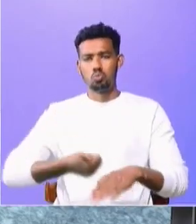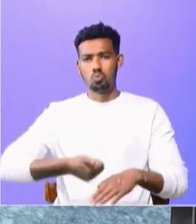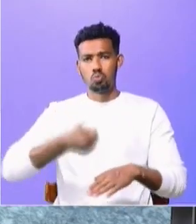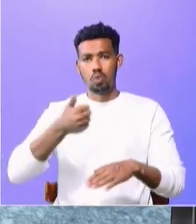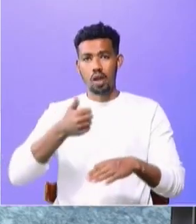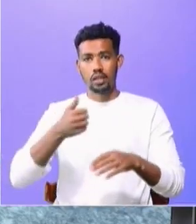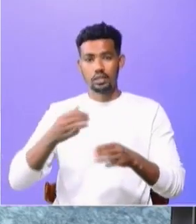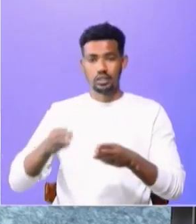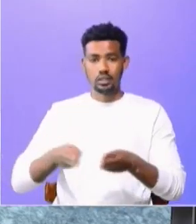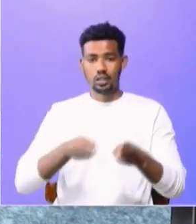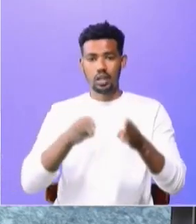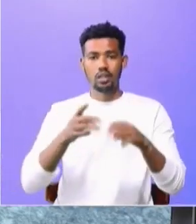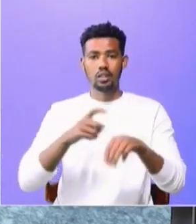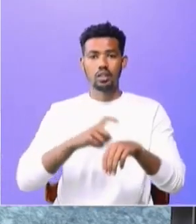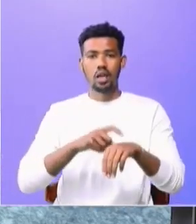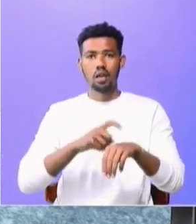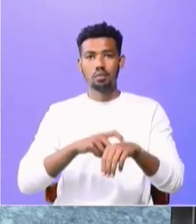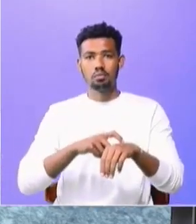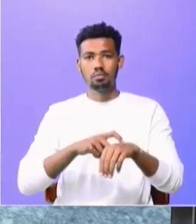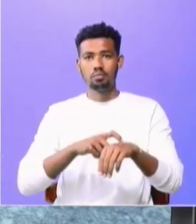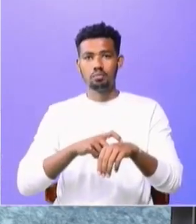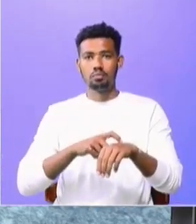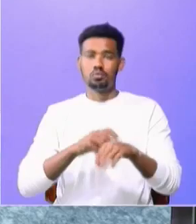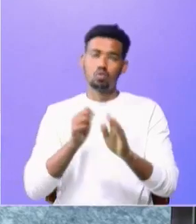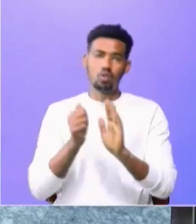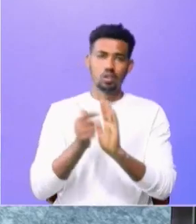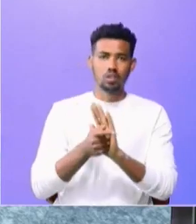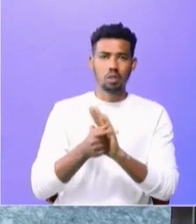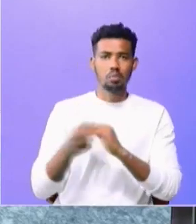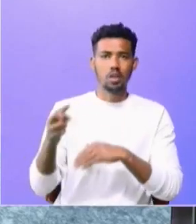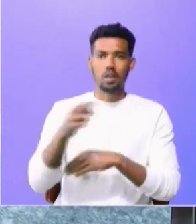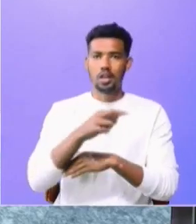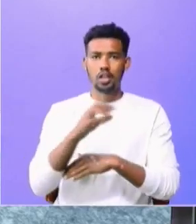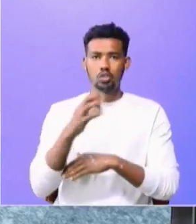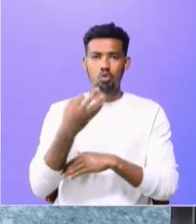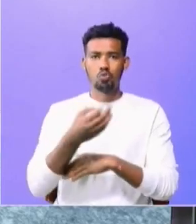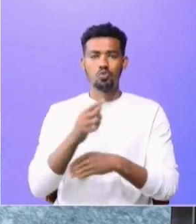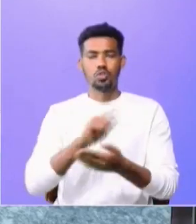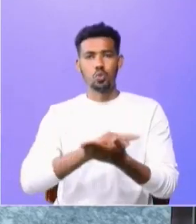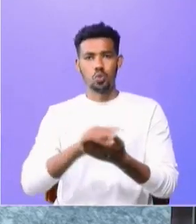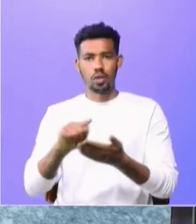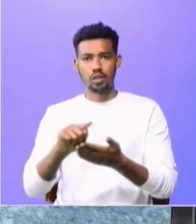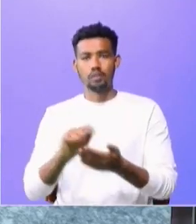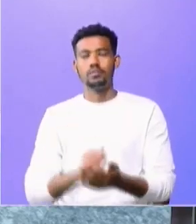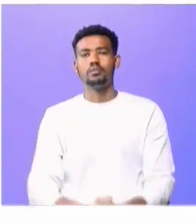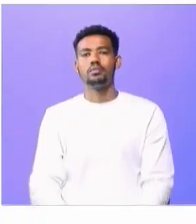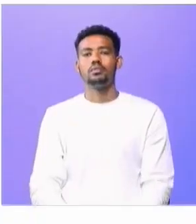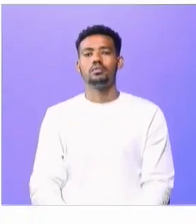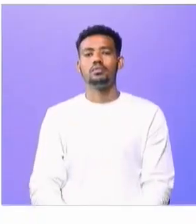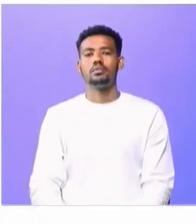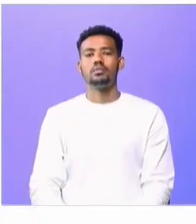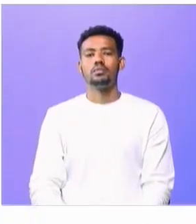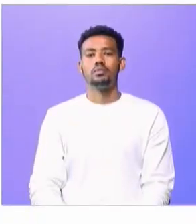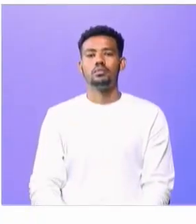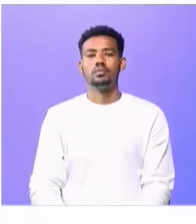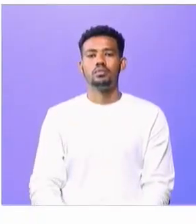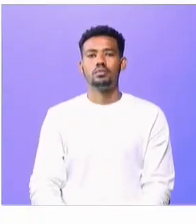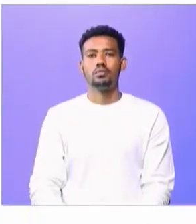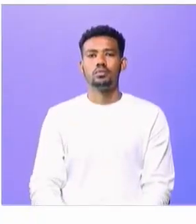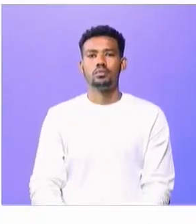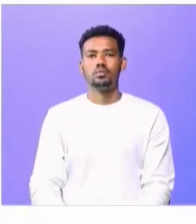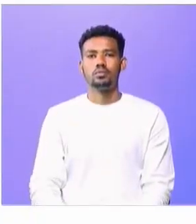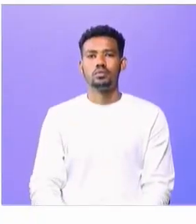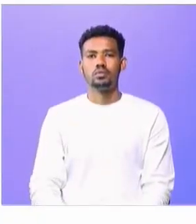come to time, we can use on, for example, days of the week. For example, let